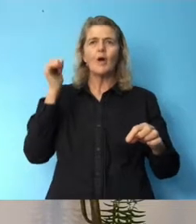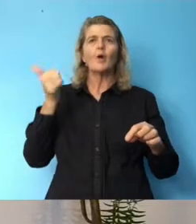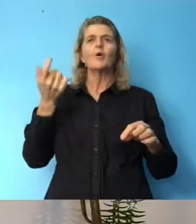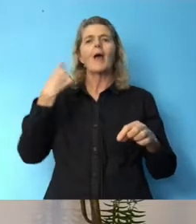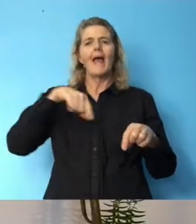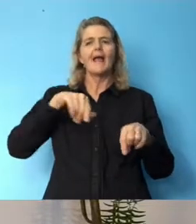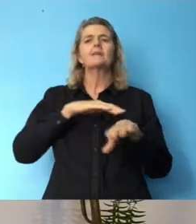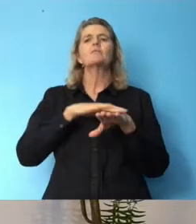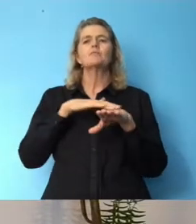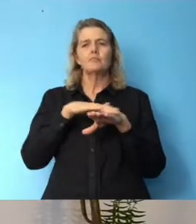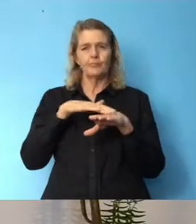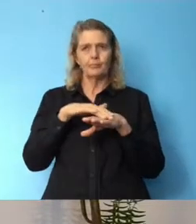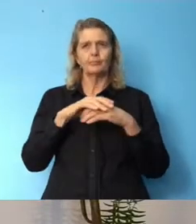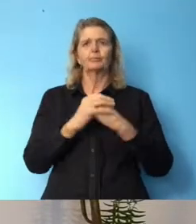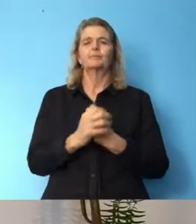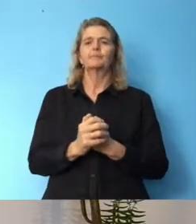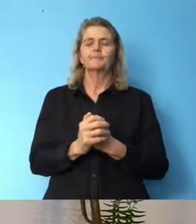and a bit of blue.